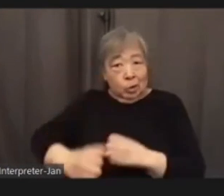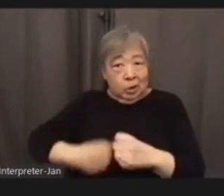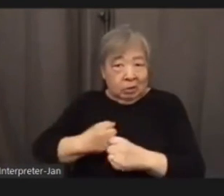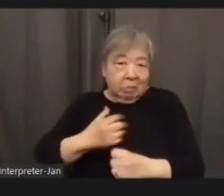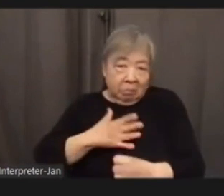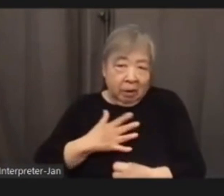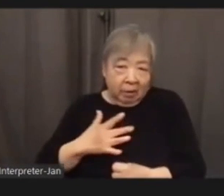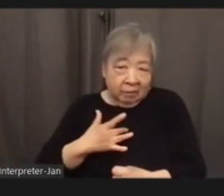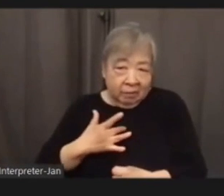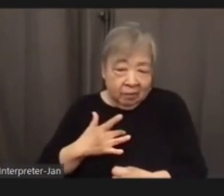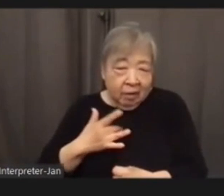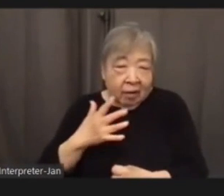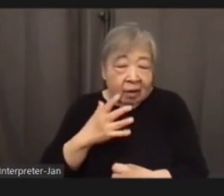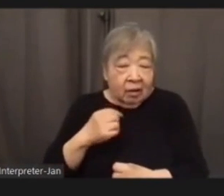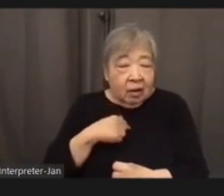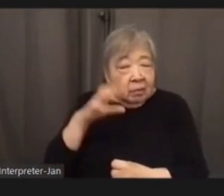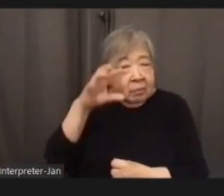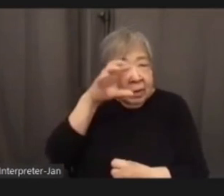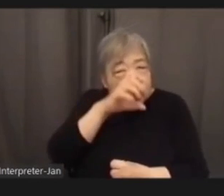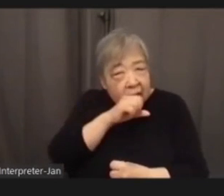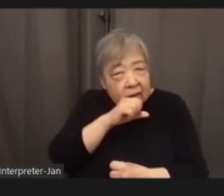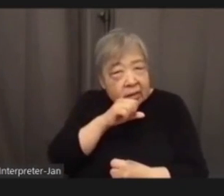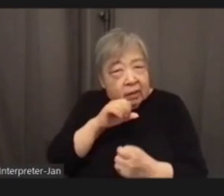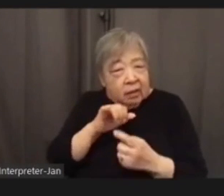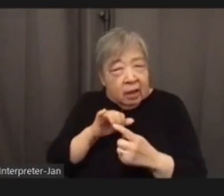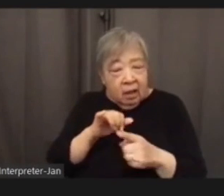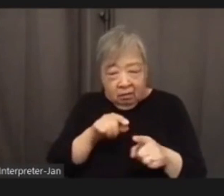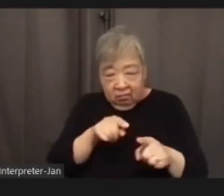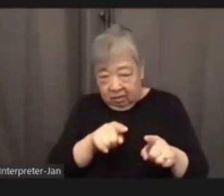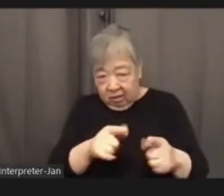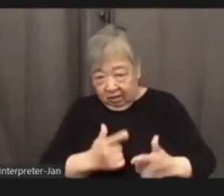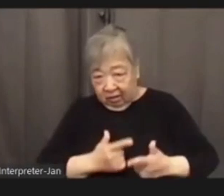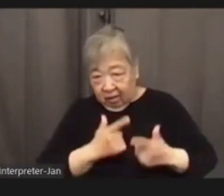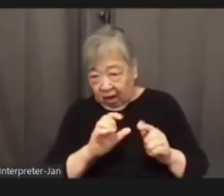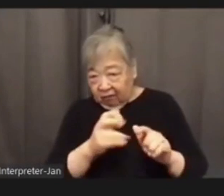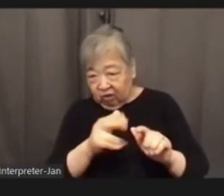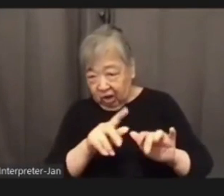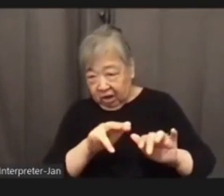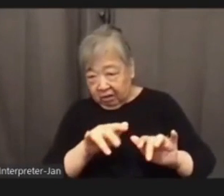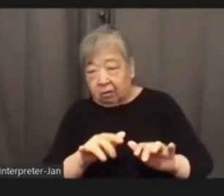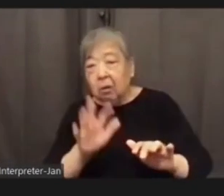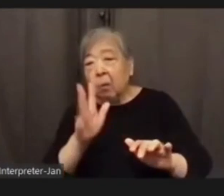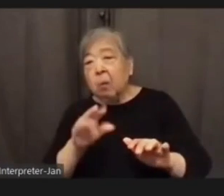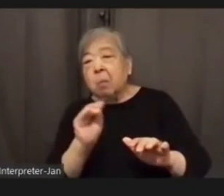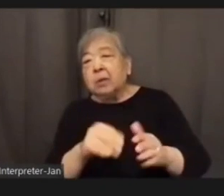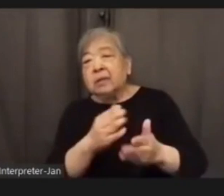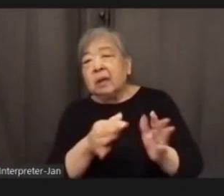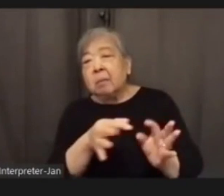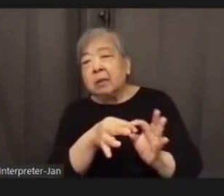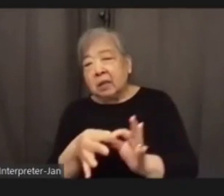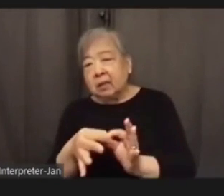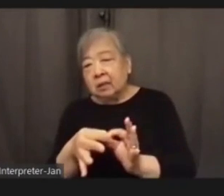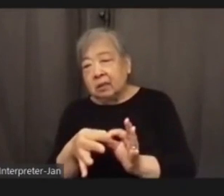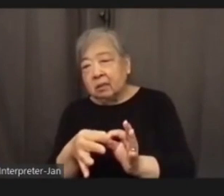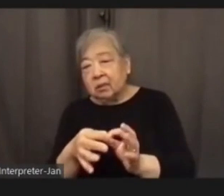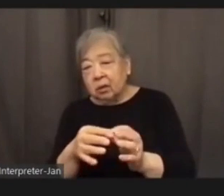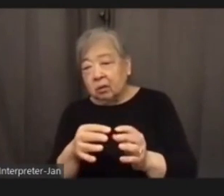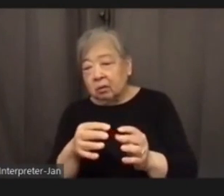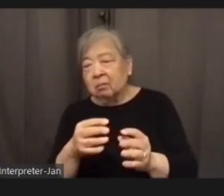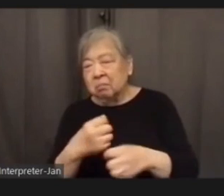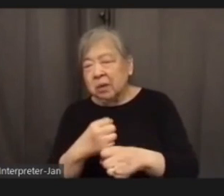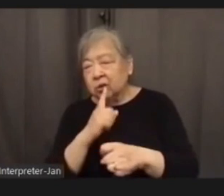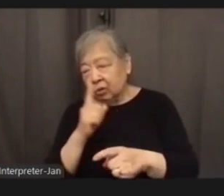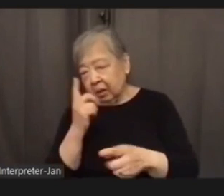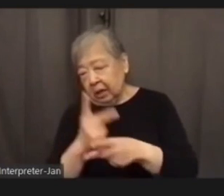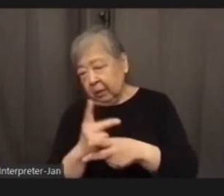opinion. And I'm guessing that in the live chat, you know, links to some of the things that we're going to be mentioning are going to pop up. So be sure to keep your eyes